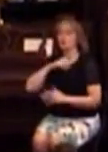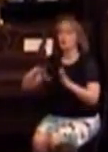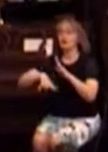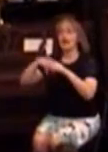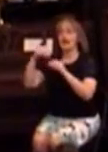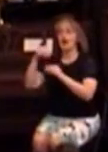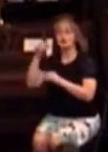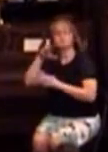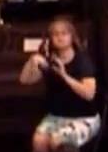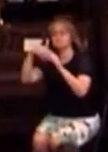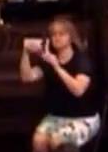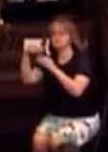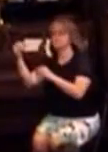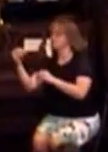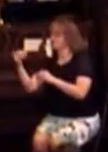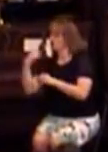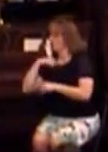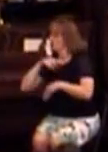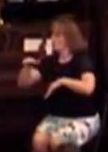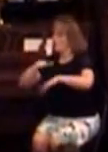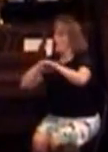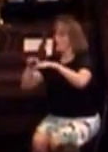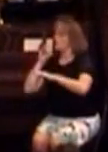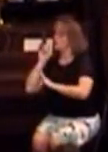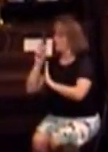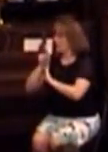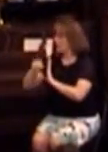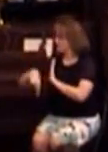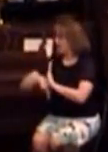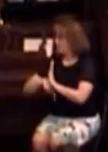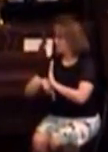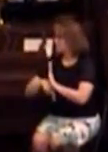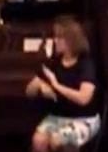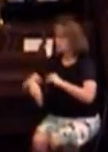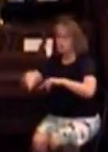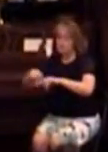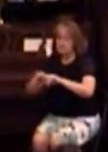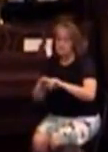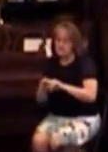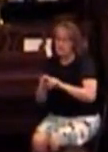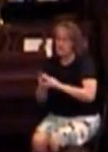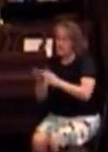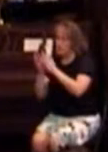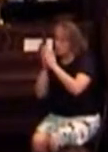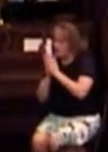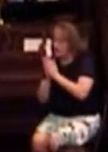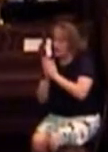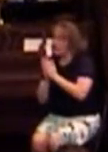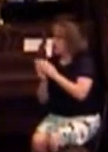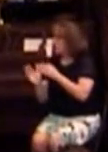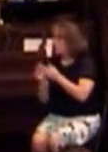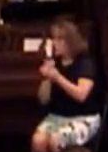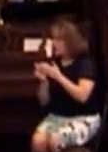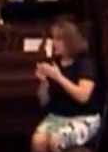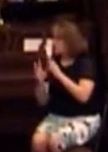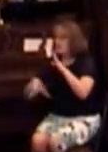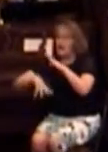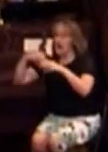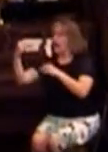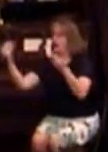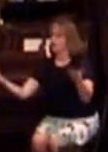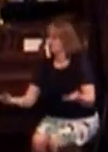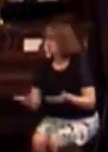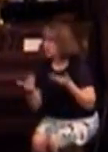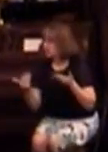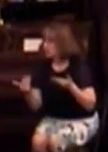church, sit down underneath the tree. But get out of this building and get by yourself, don't go with